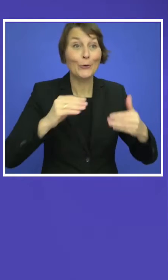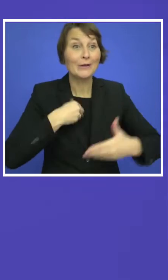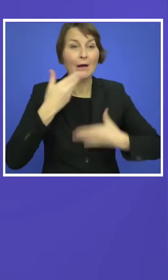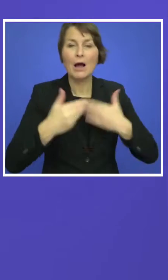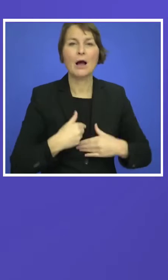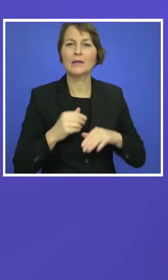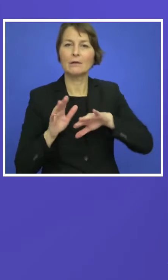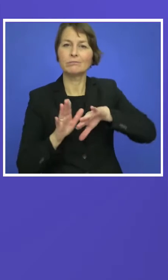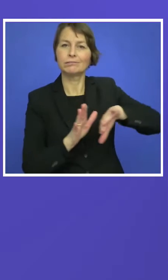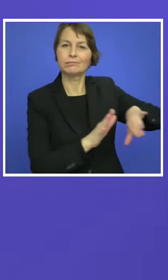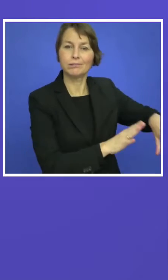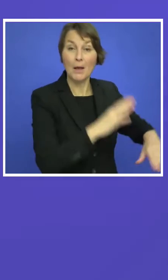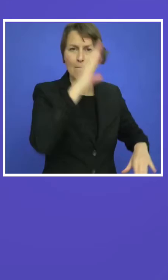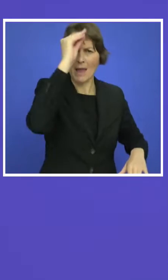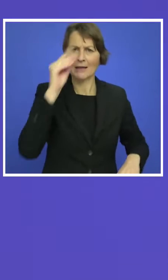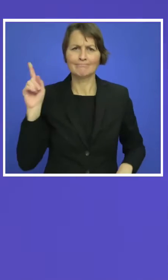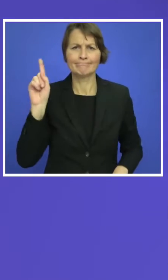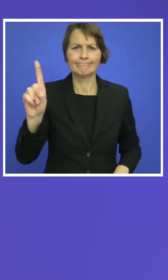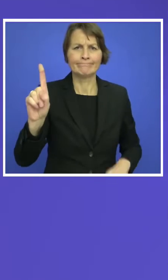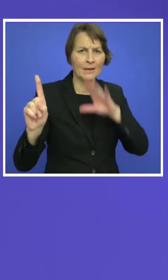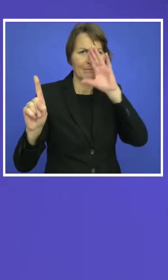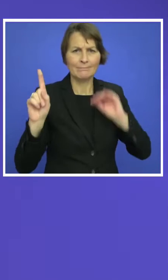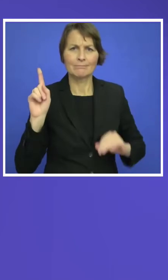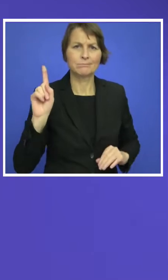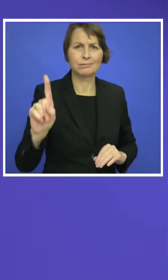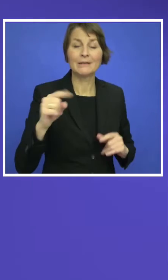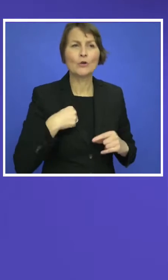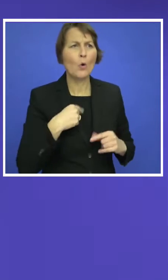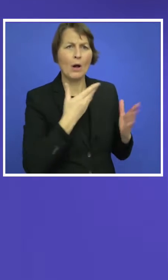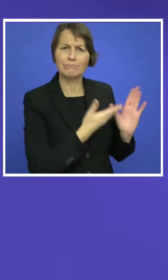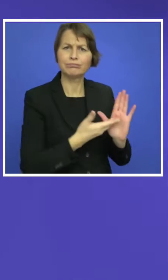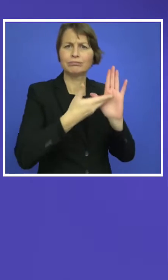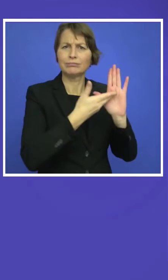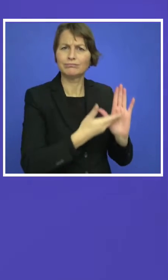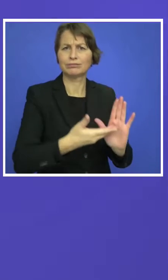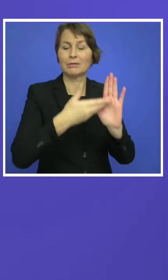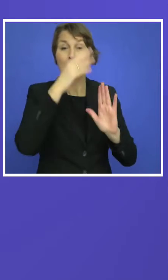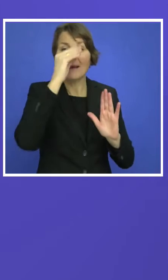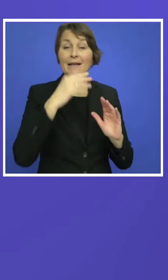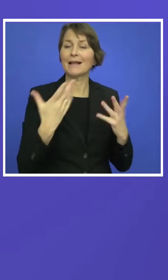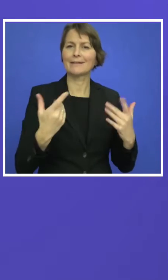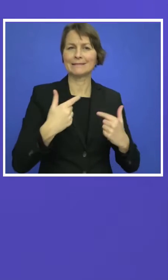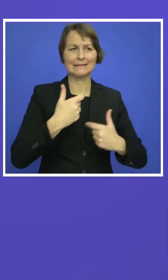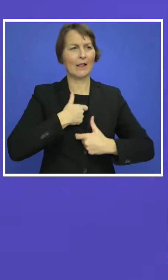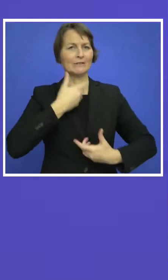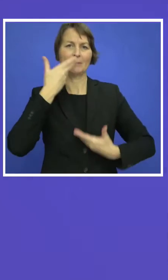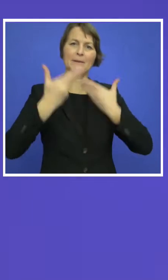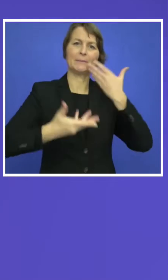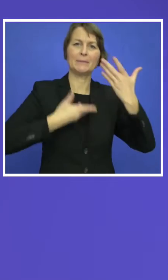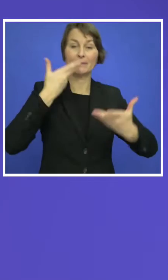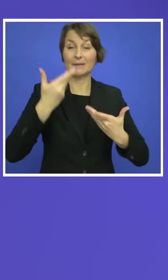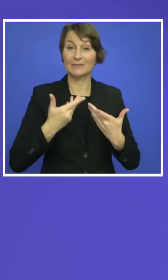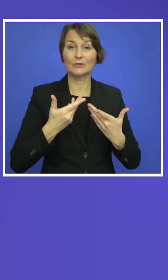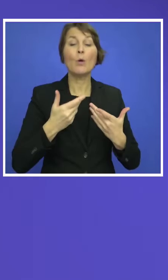men interviewed as experts, analysts, or spokespeople, and that really